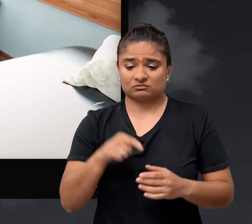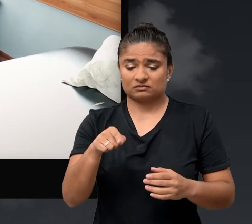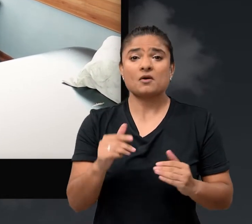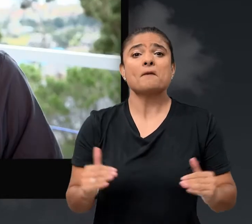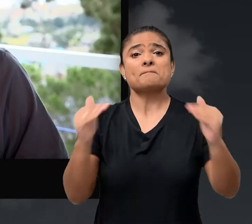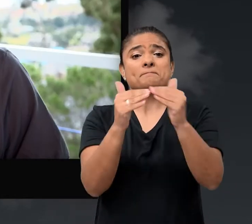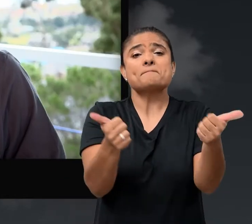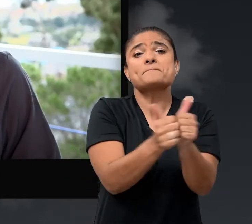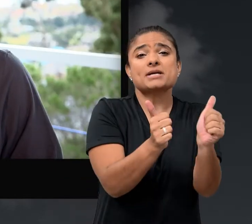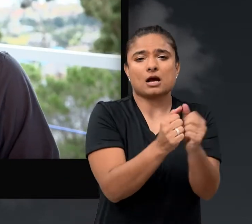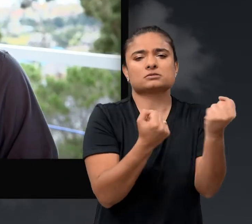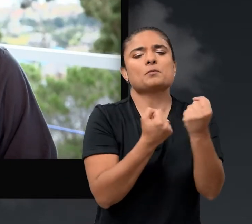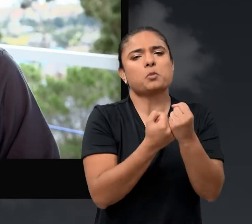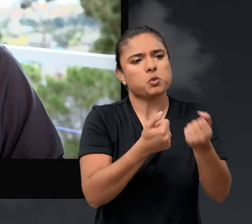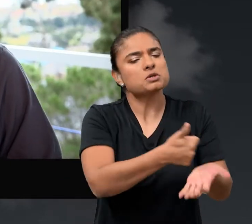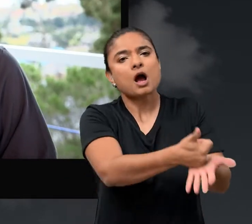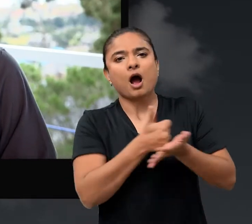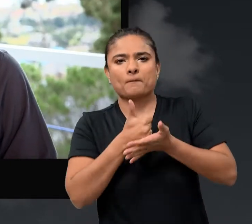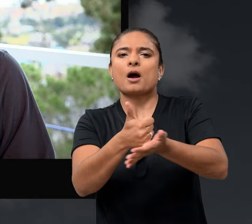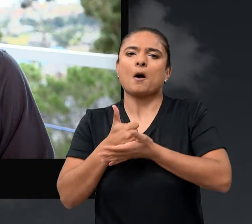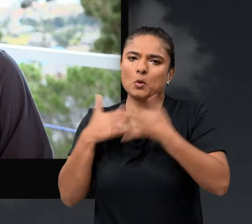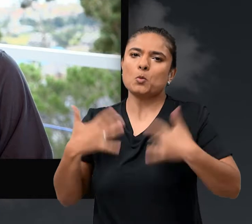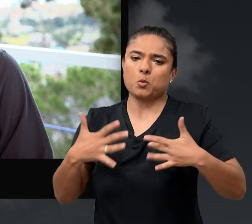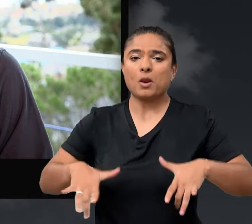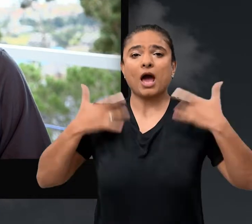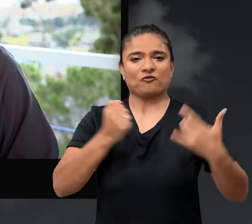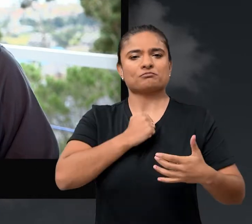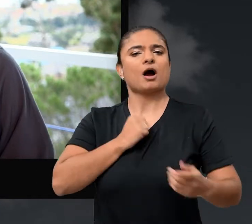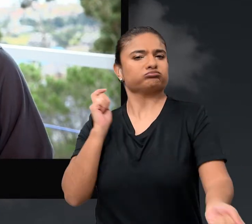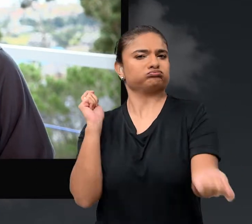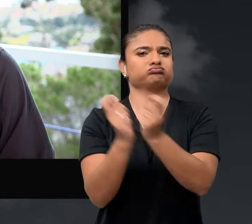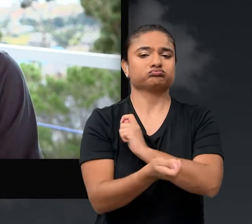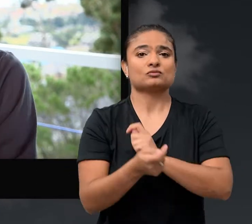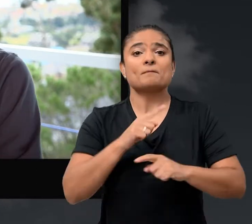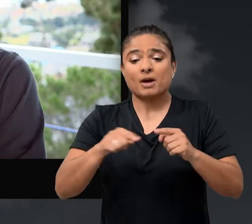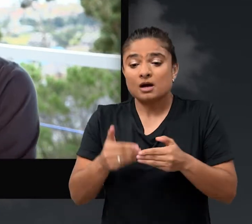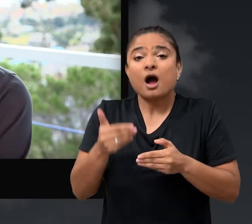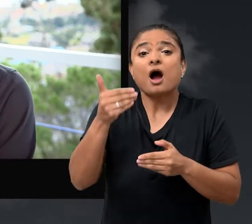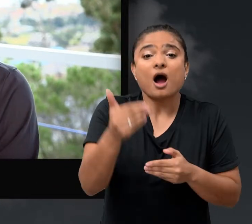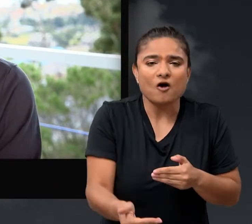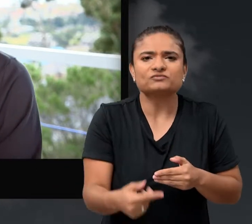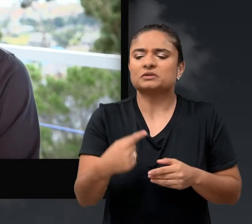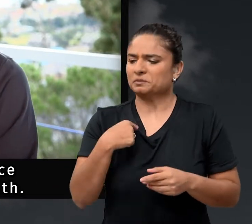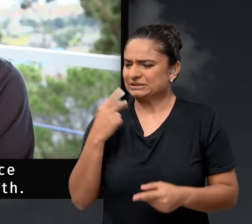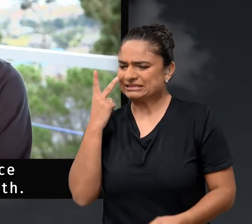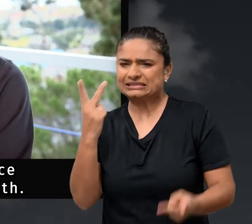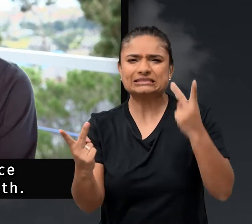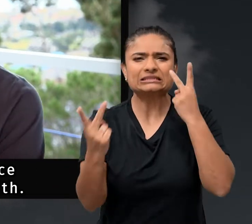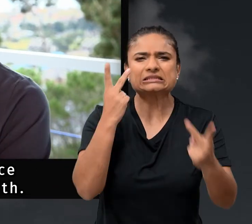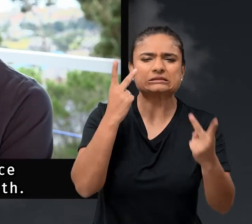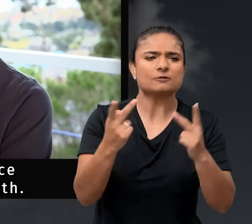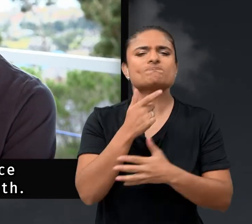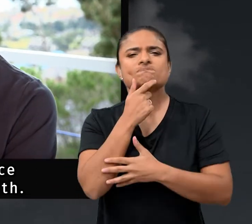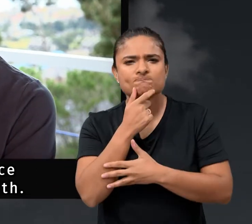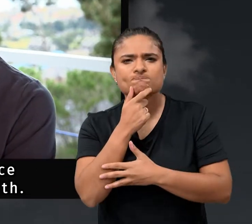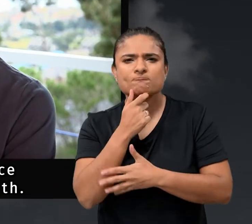Peer support meant a lot to me because it changed my life. After that, I could see that it